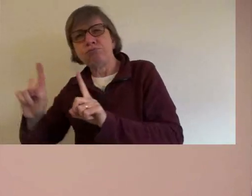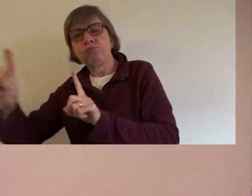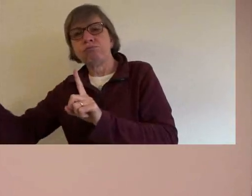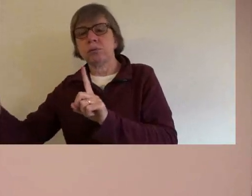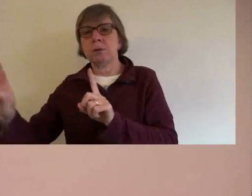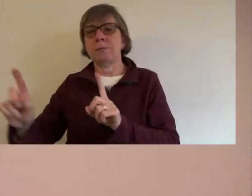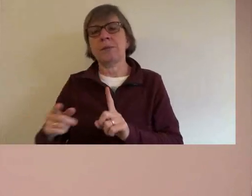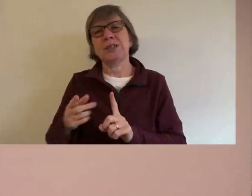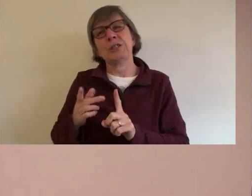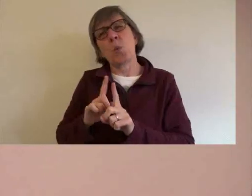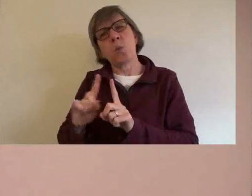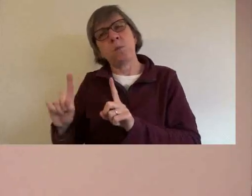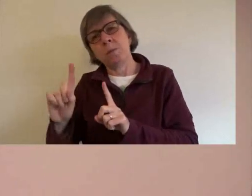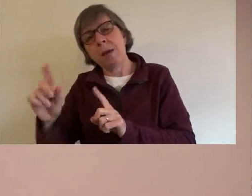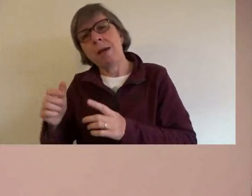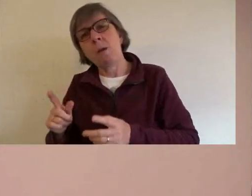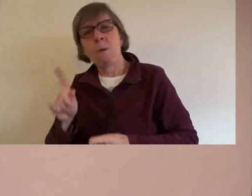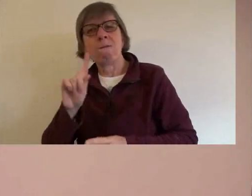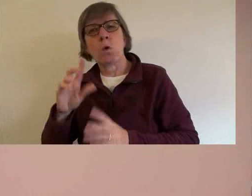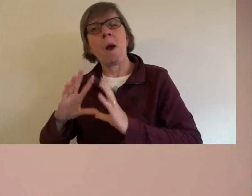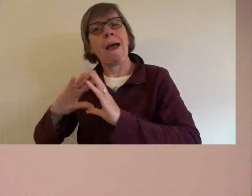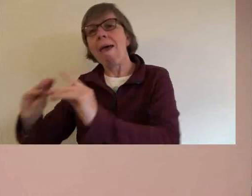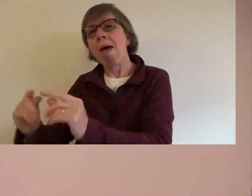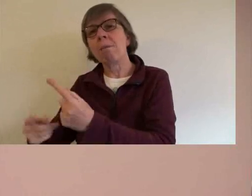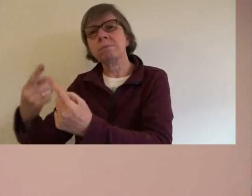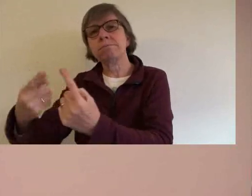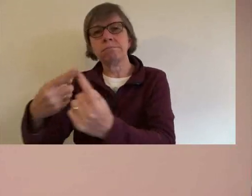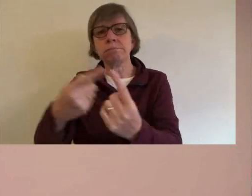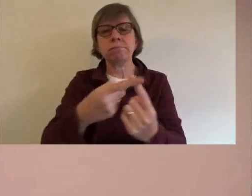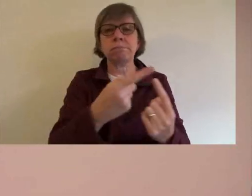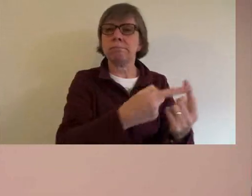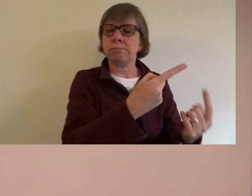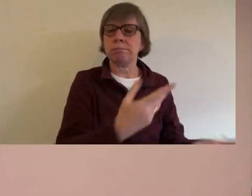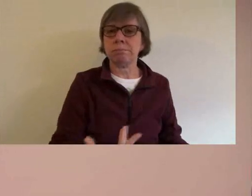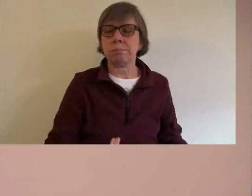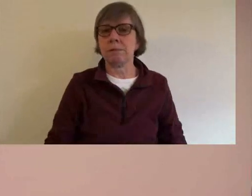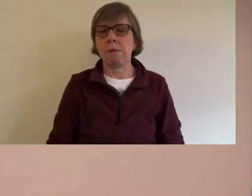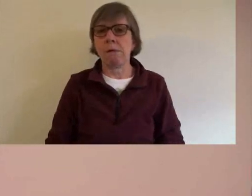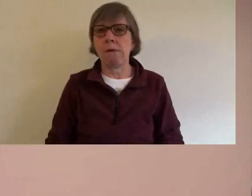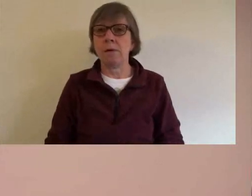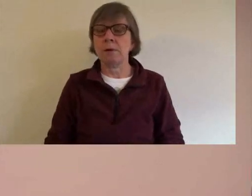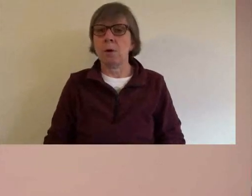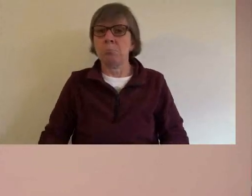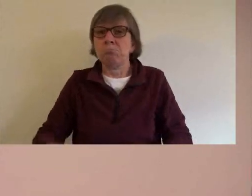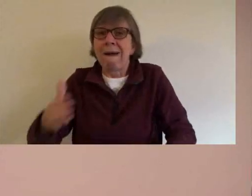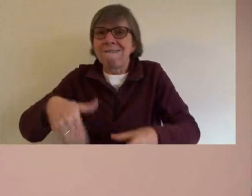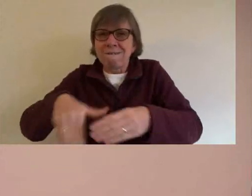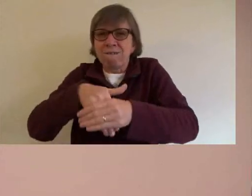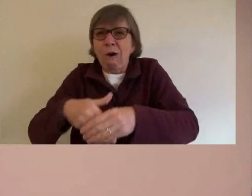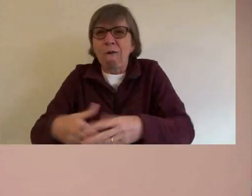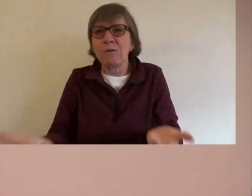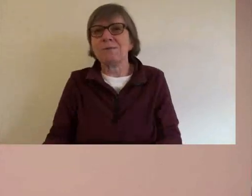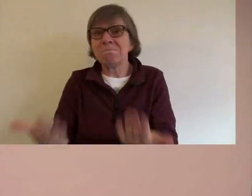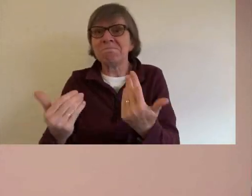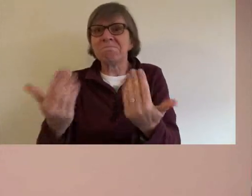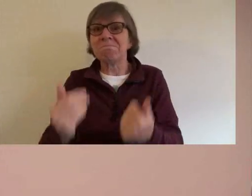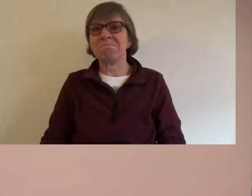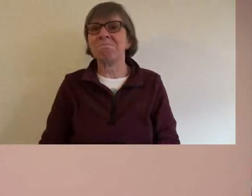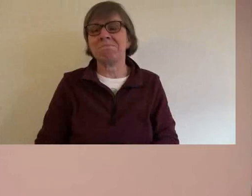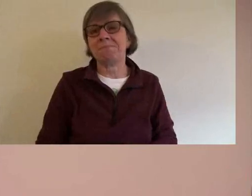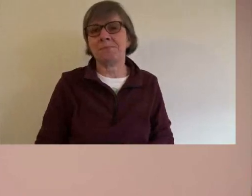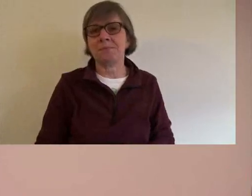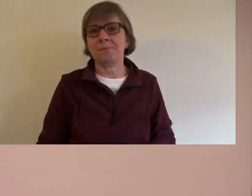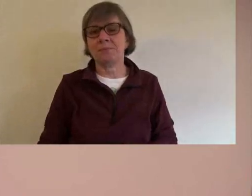Way, Out of His Way, Out of His Way to Help Others. So if you've got the energy, then why not stand up and join in with the